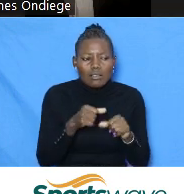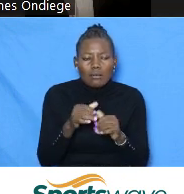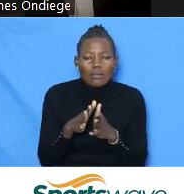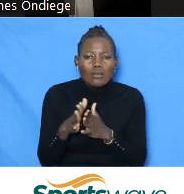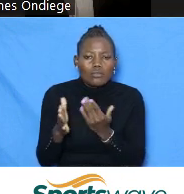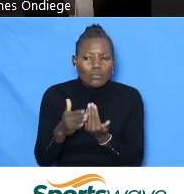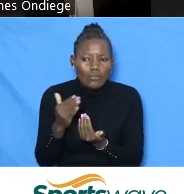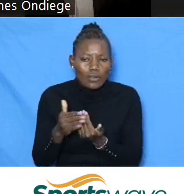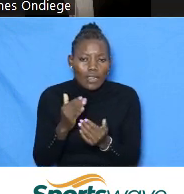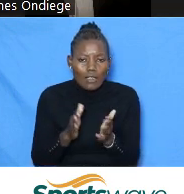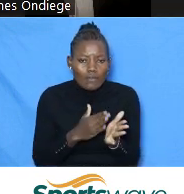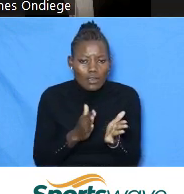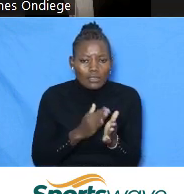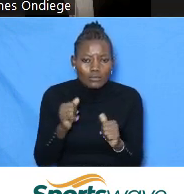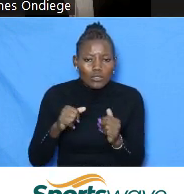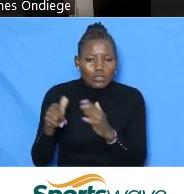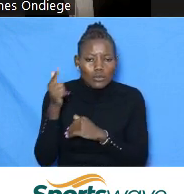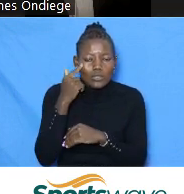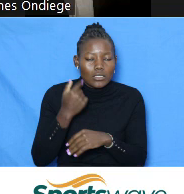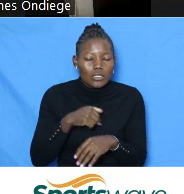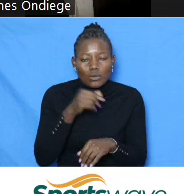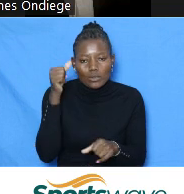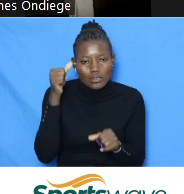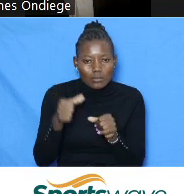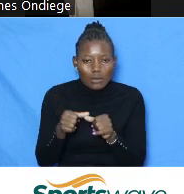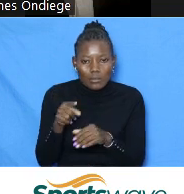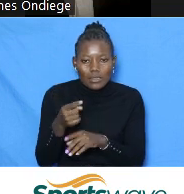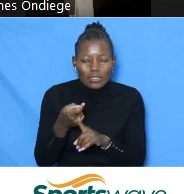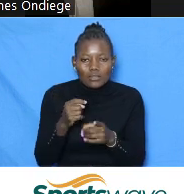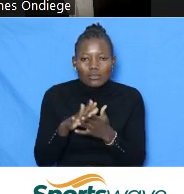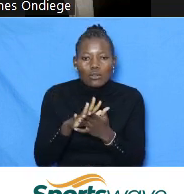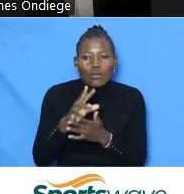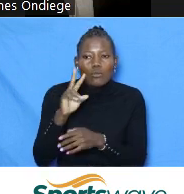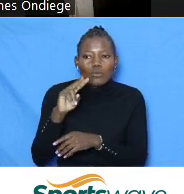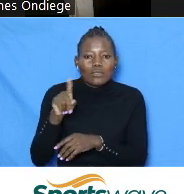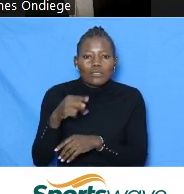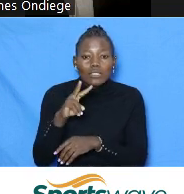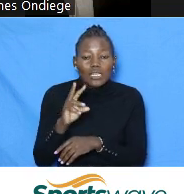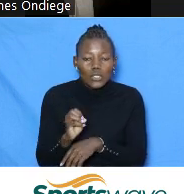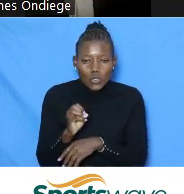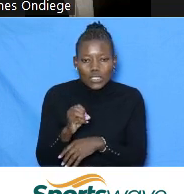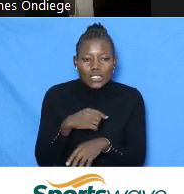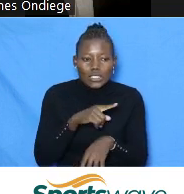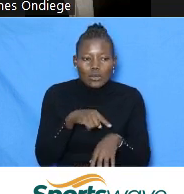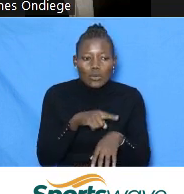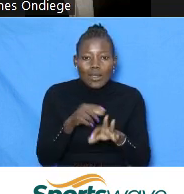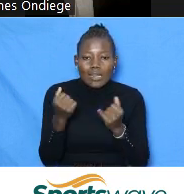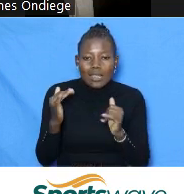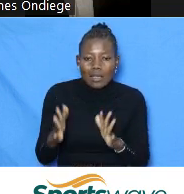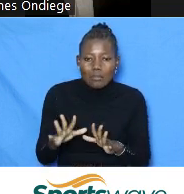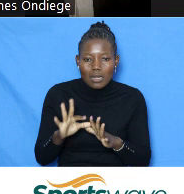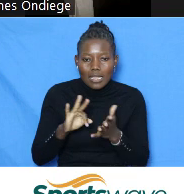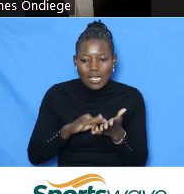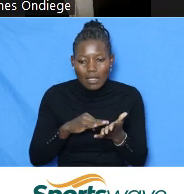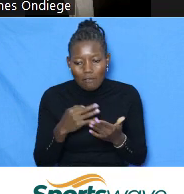care, as we can see there, we all remember this from the Euro 2020, when a player collapsed on the